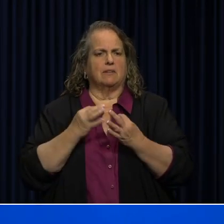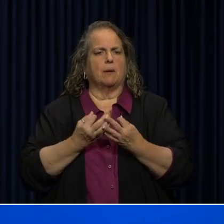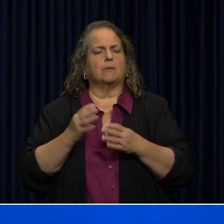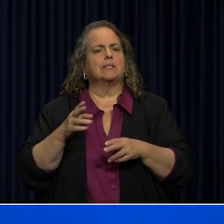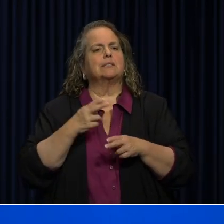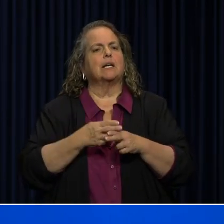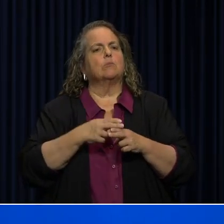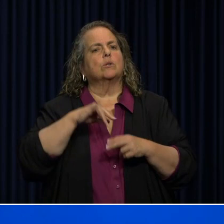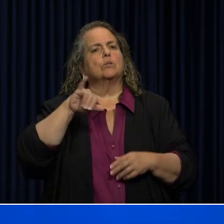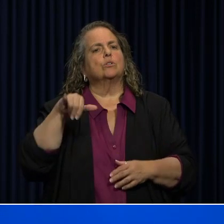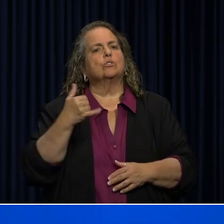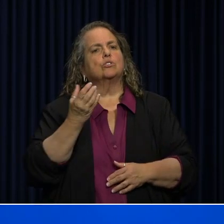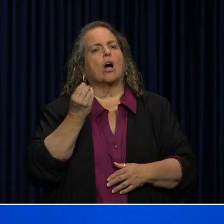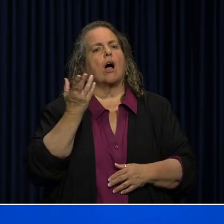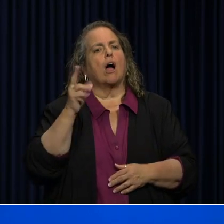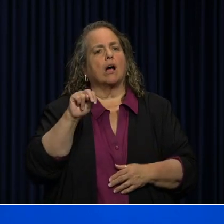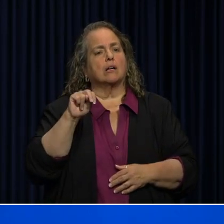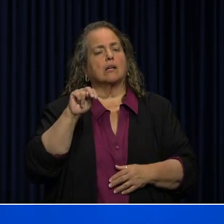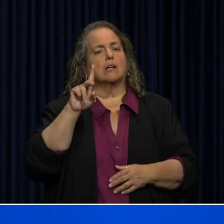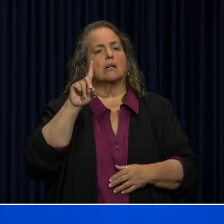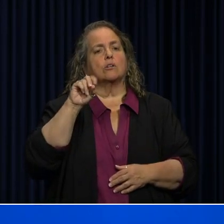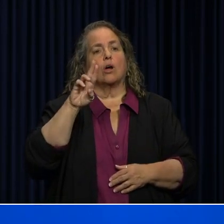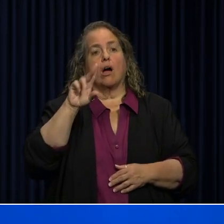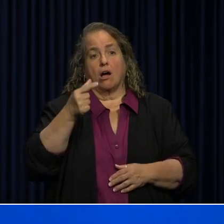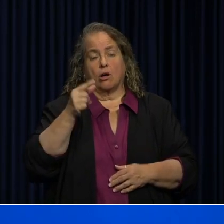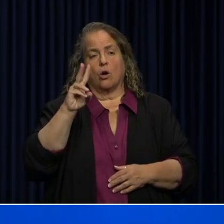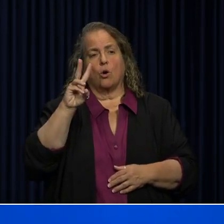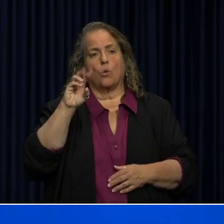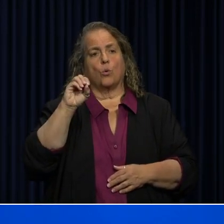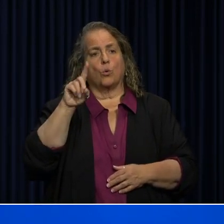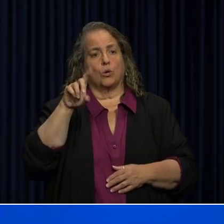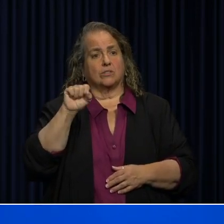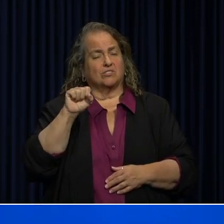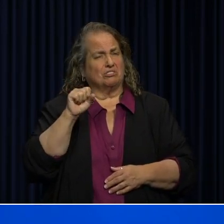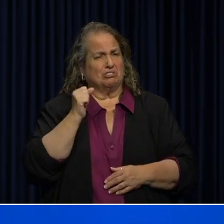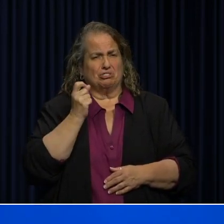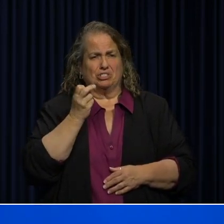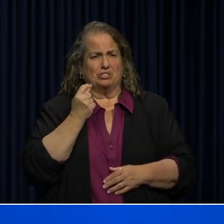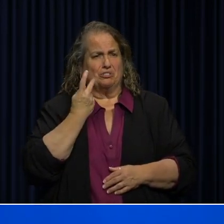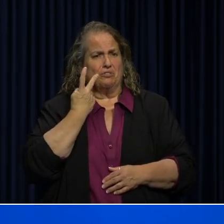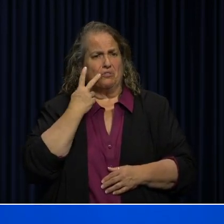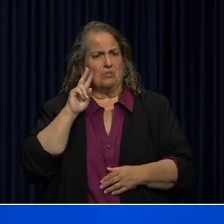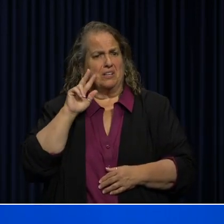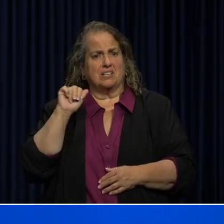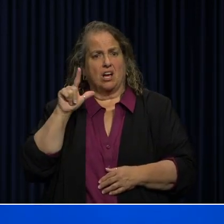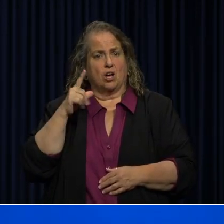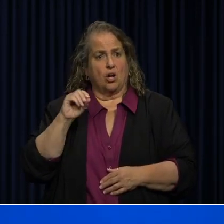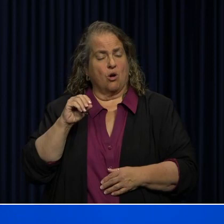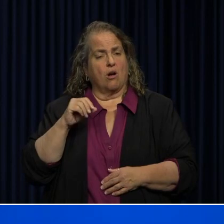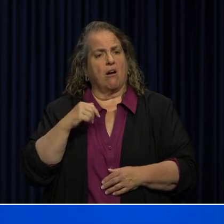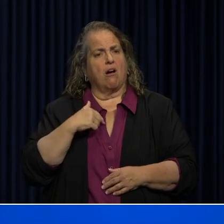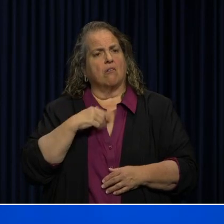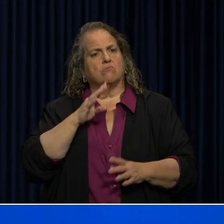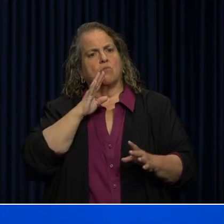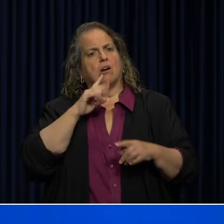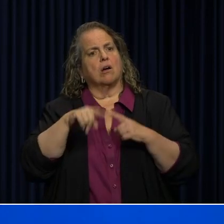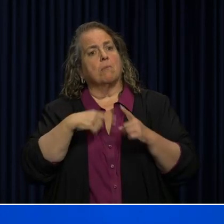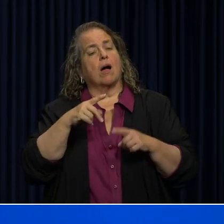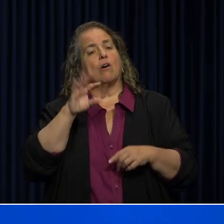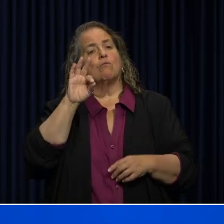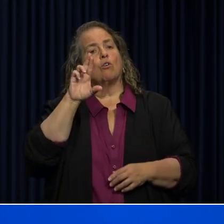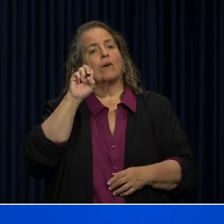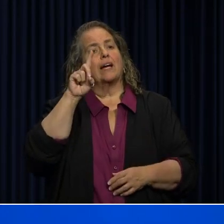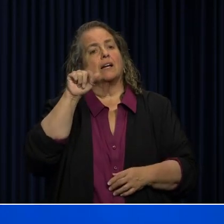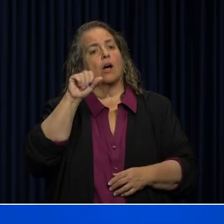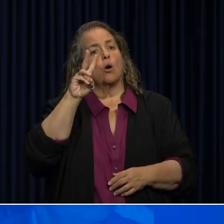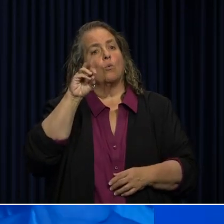name is John Doug Woods. Just a couple days ago, I talked about the loss of Frida Woods, a